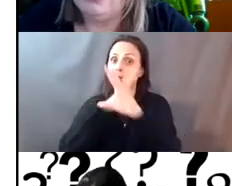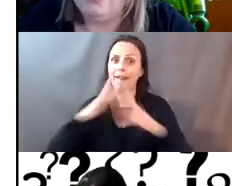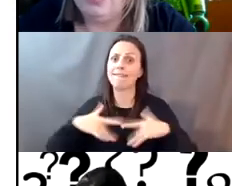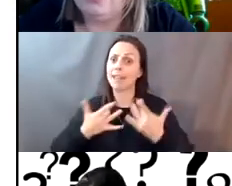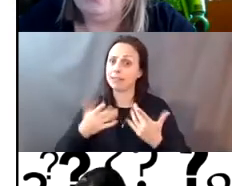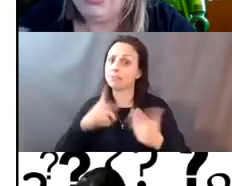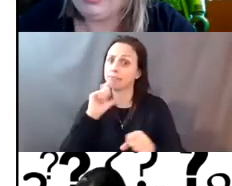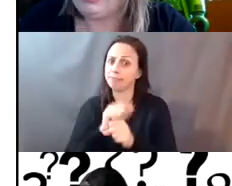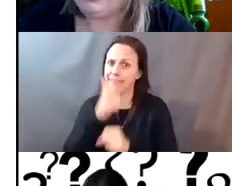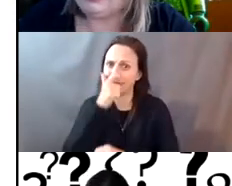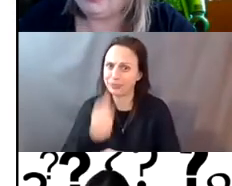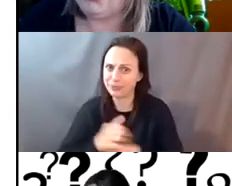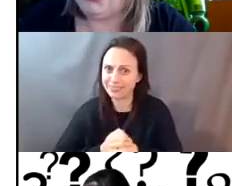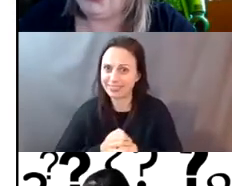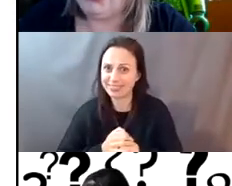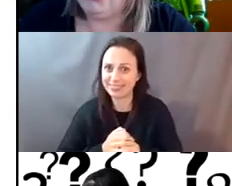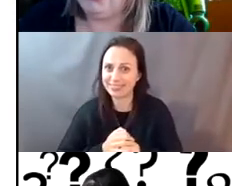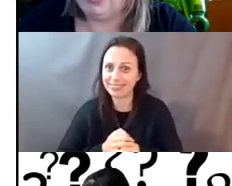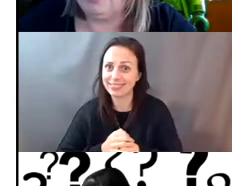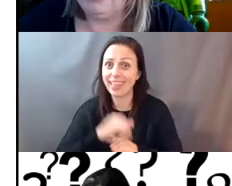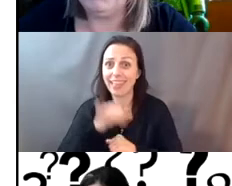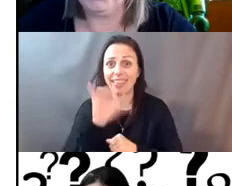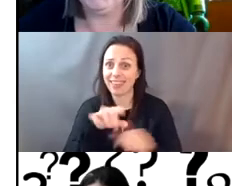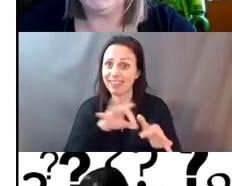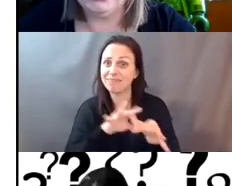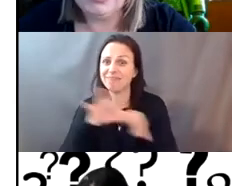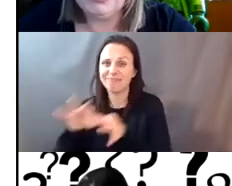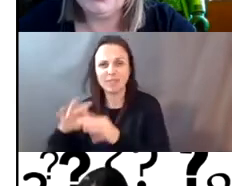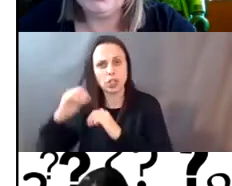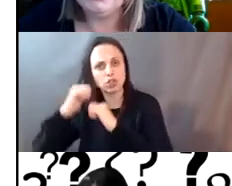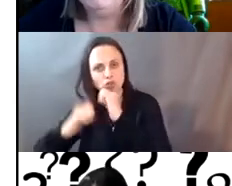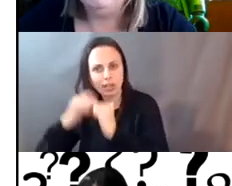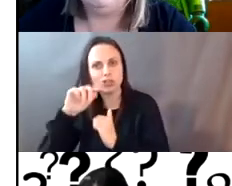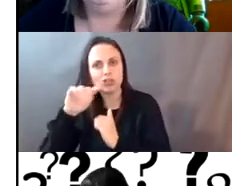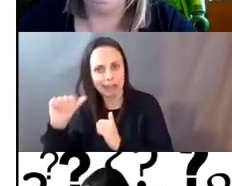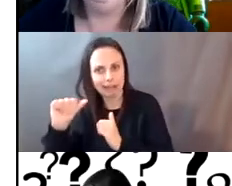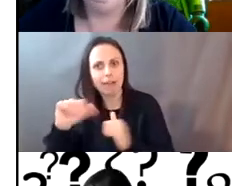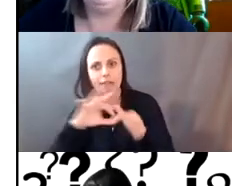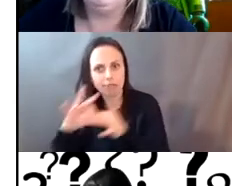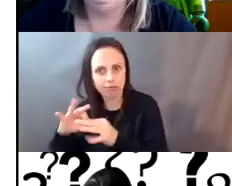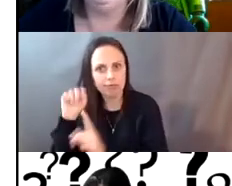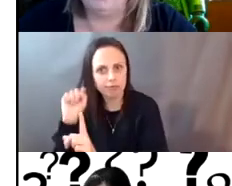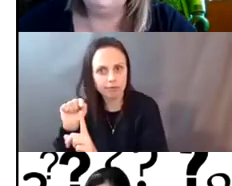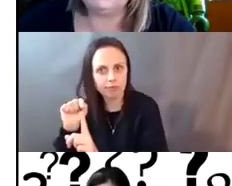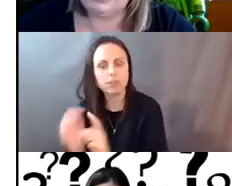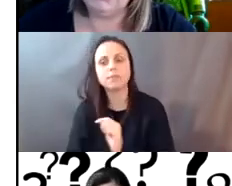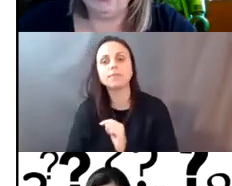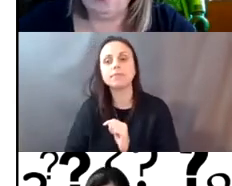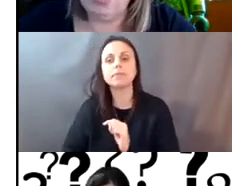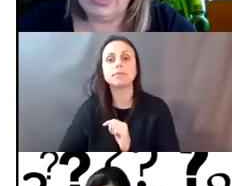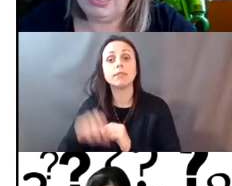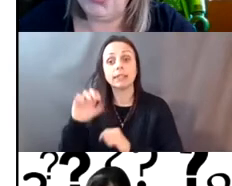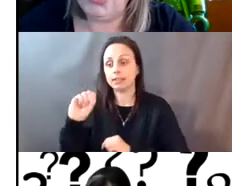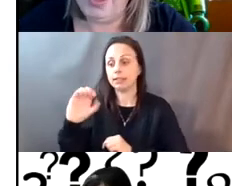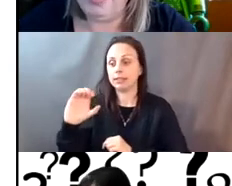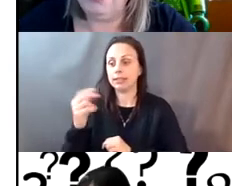And actually it leads into a bit of the structured data piece. Because on schema.org,